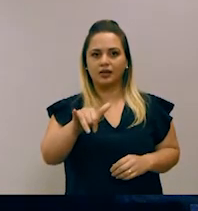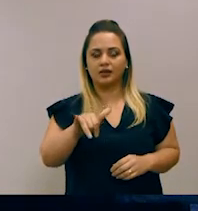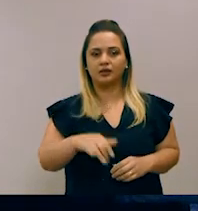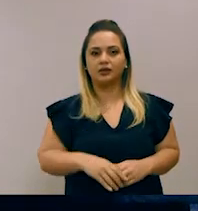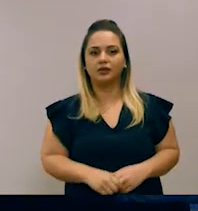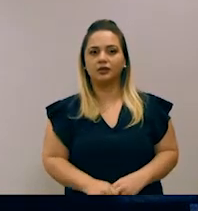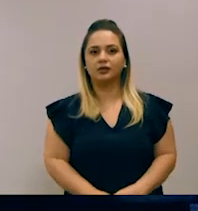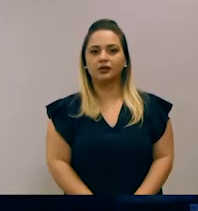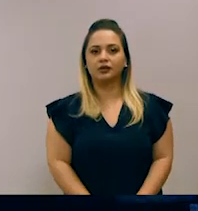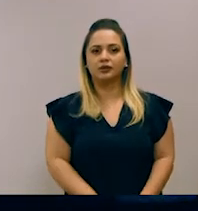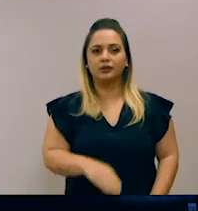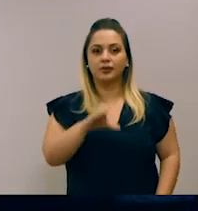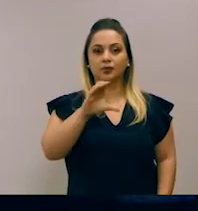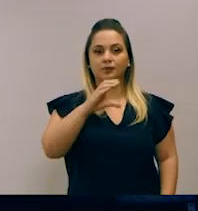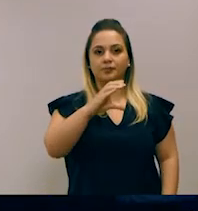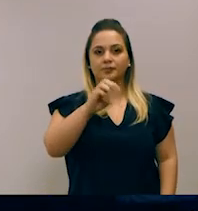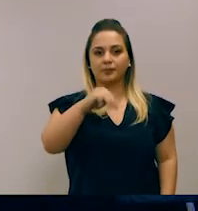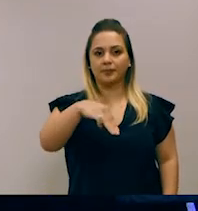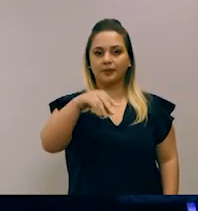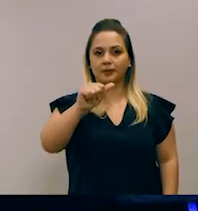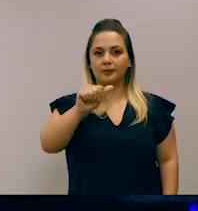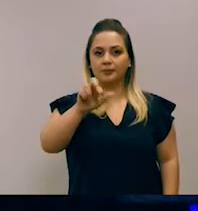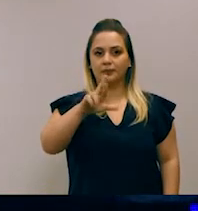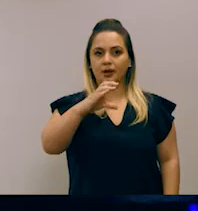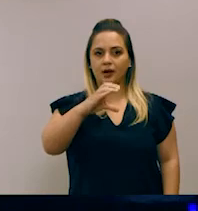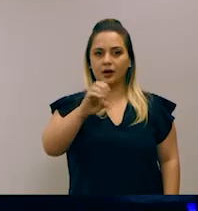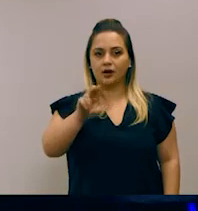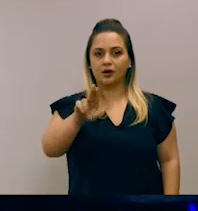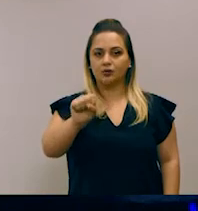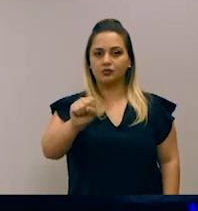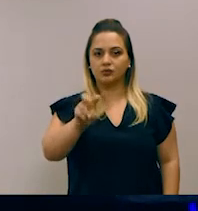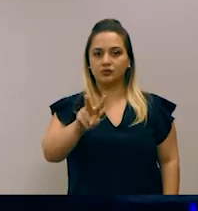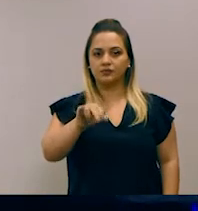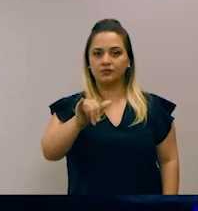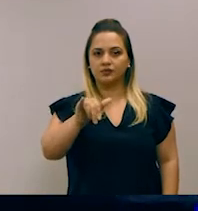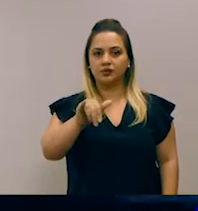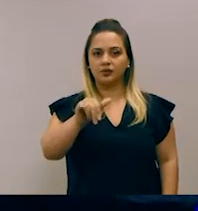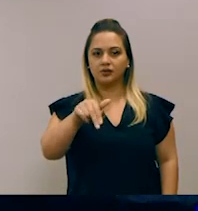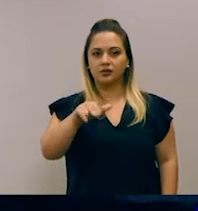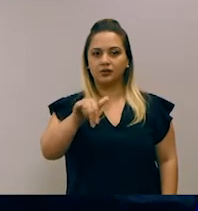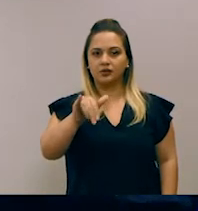documents classifier in the system for management of special rendering of accounts.